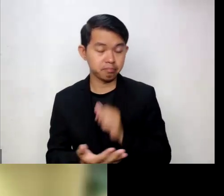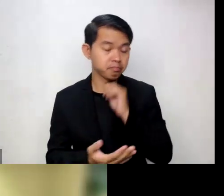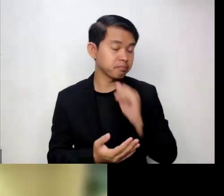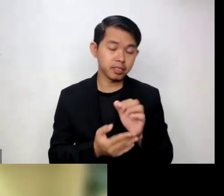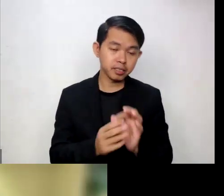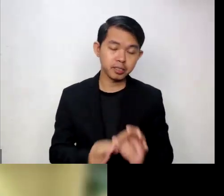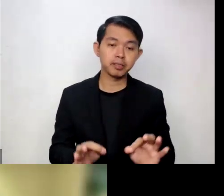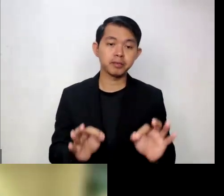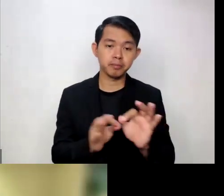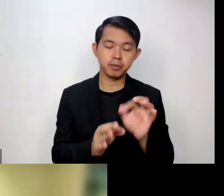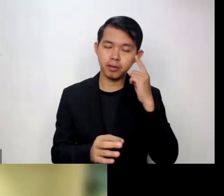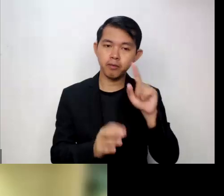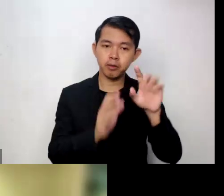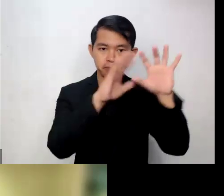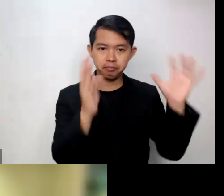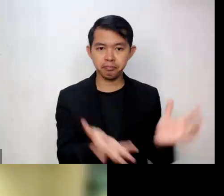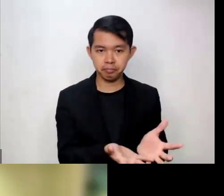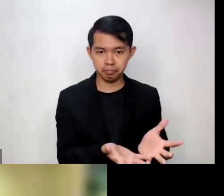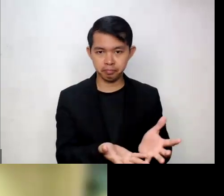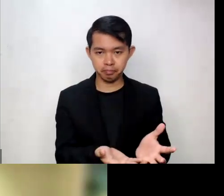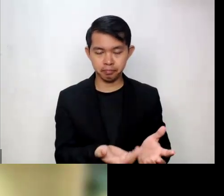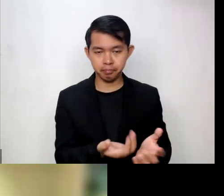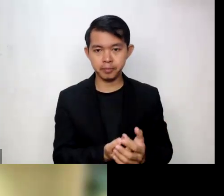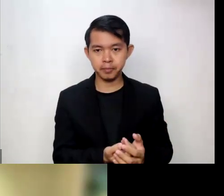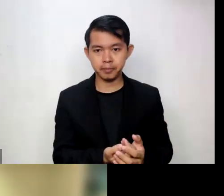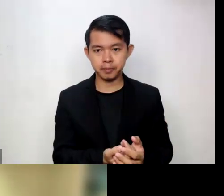global north. And